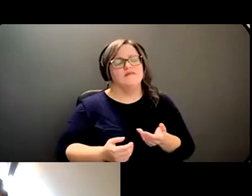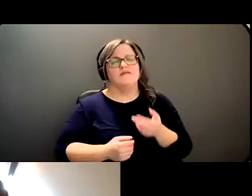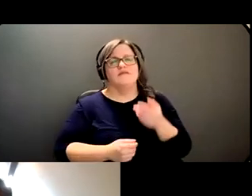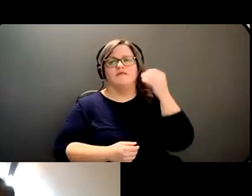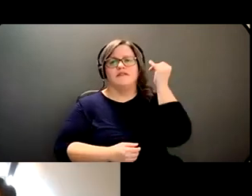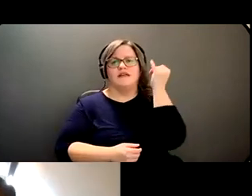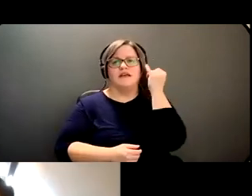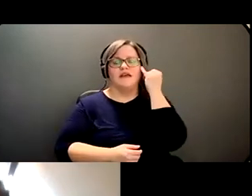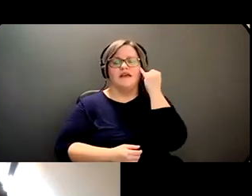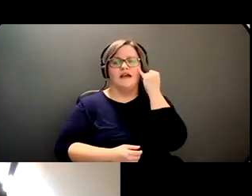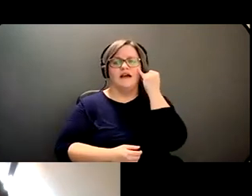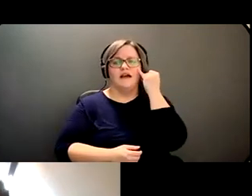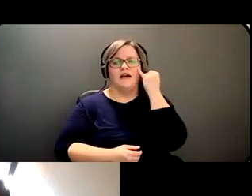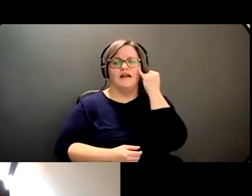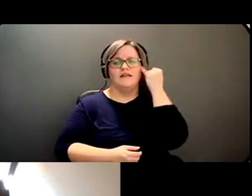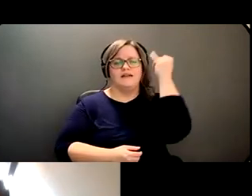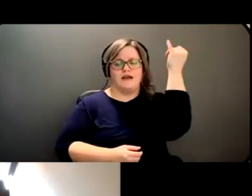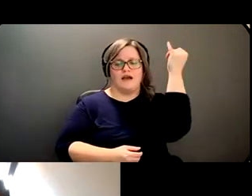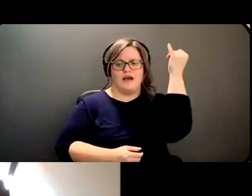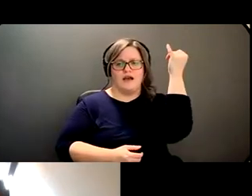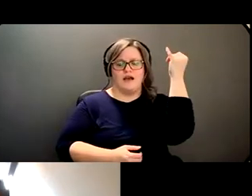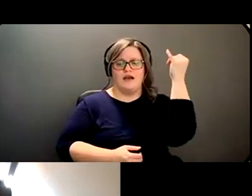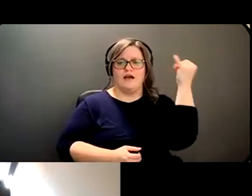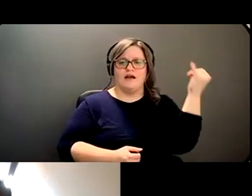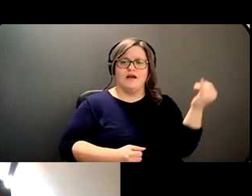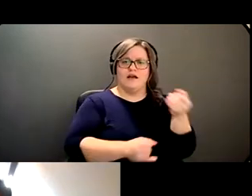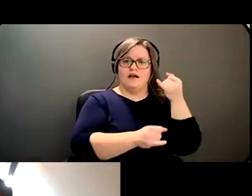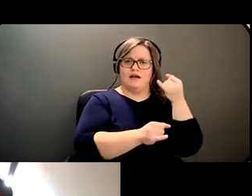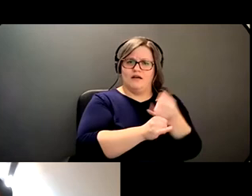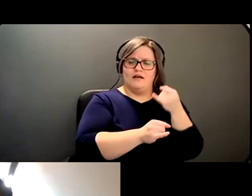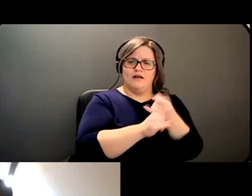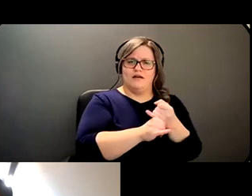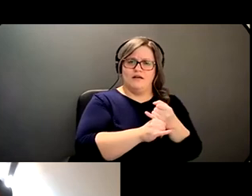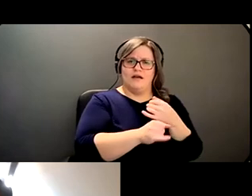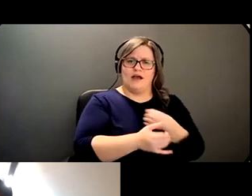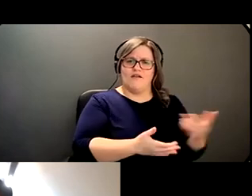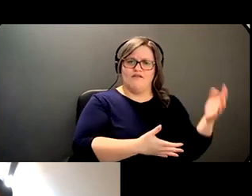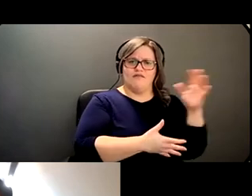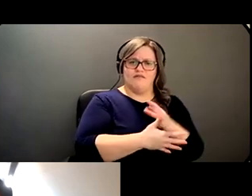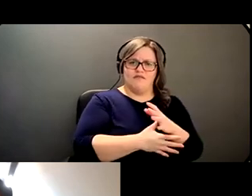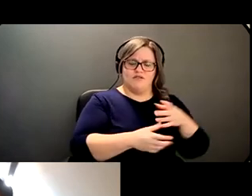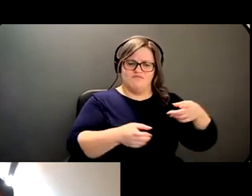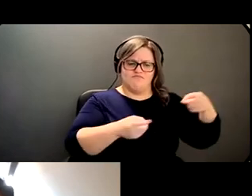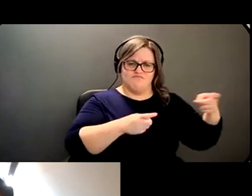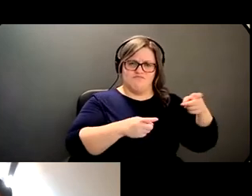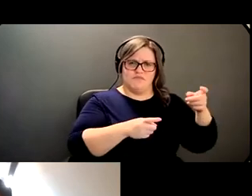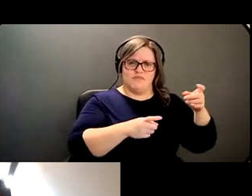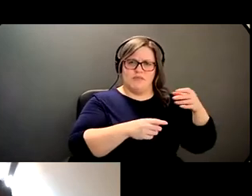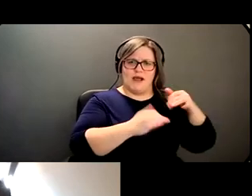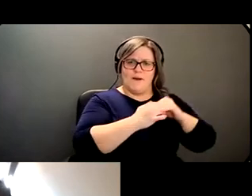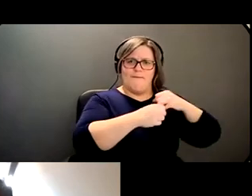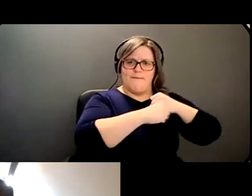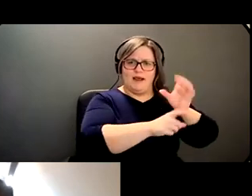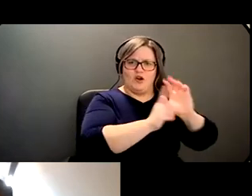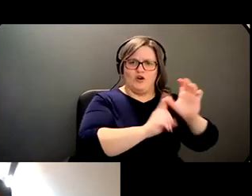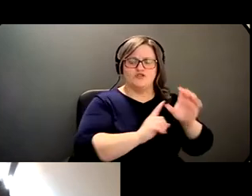dilute this monopoly of culture making that can happen in big